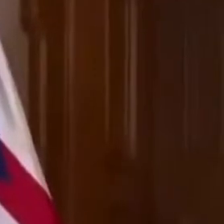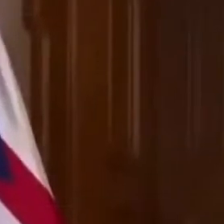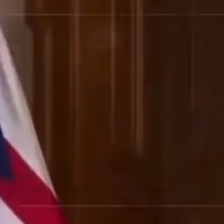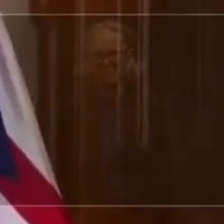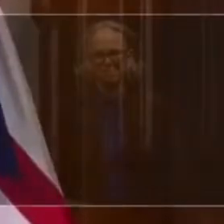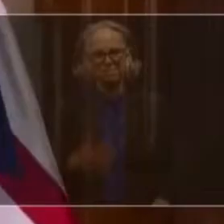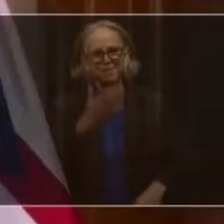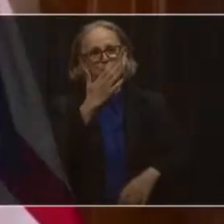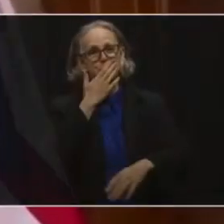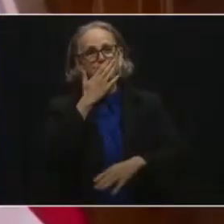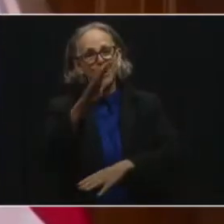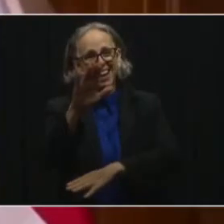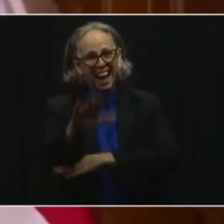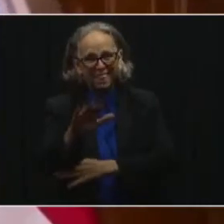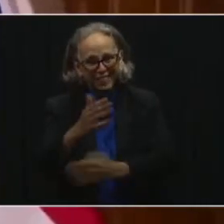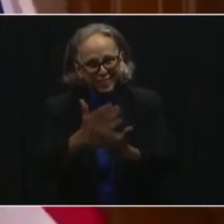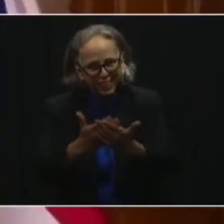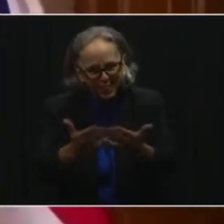Afternoon, everyone.